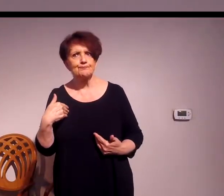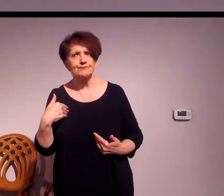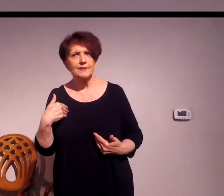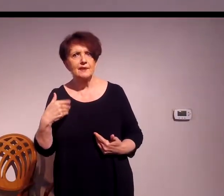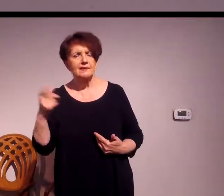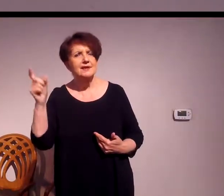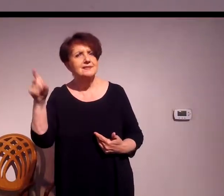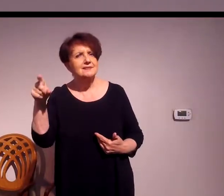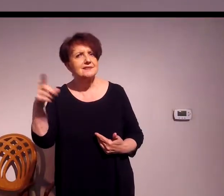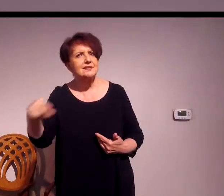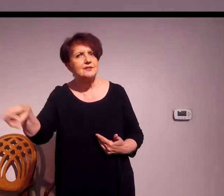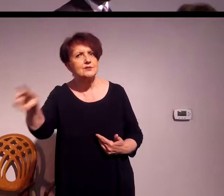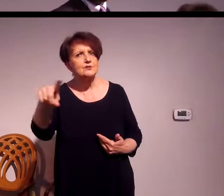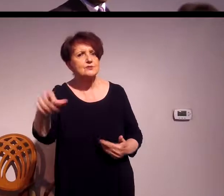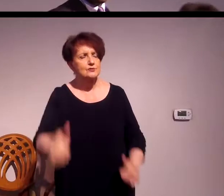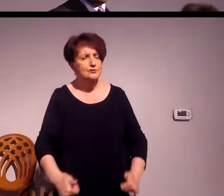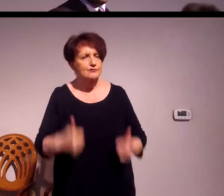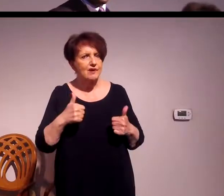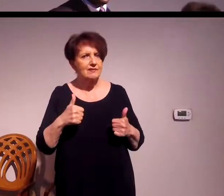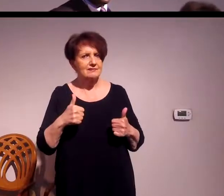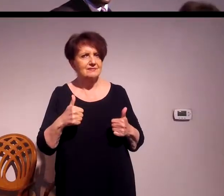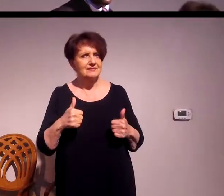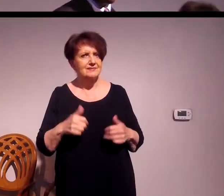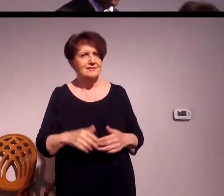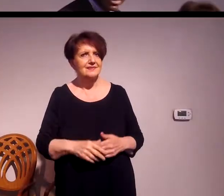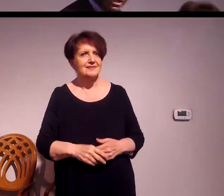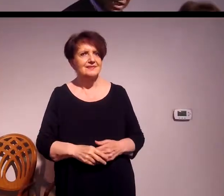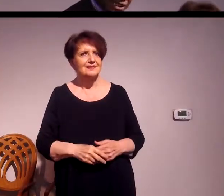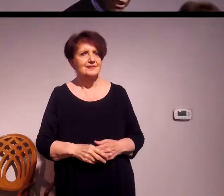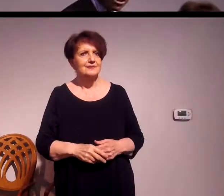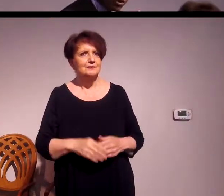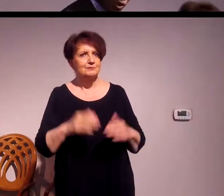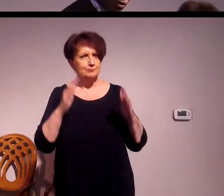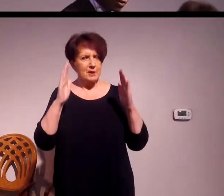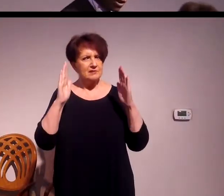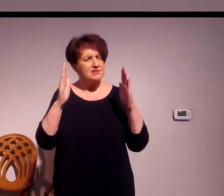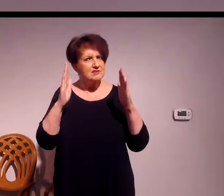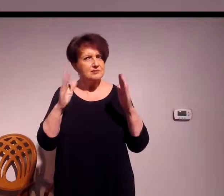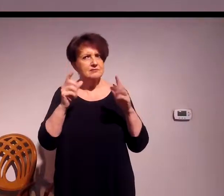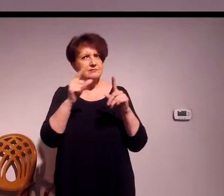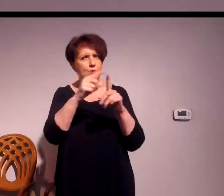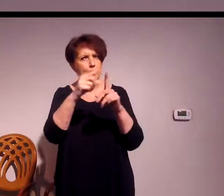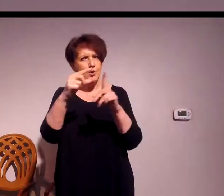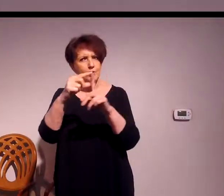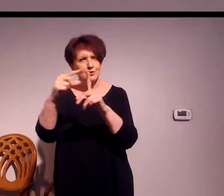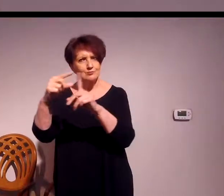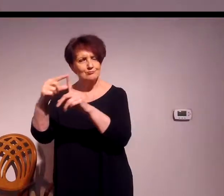you to survive. Pay attention to the words.